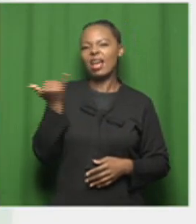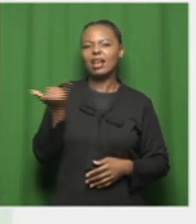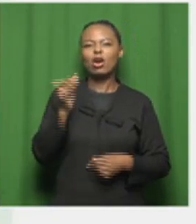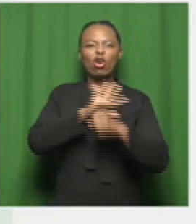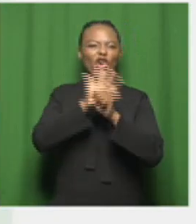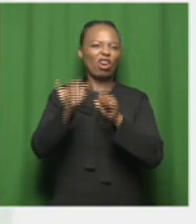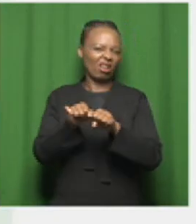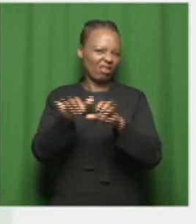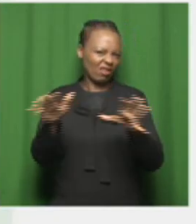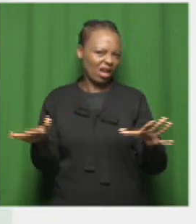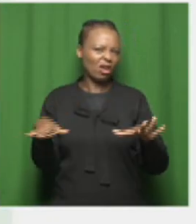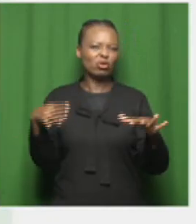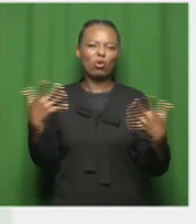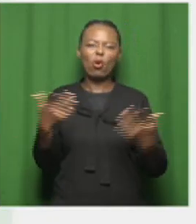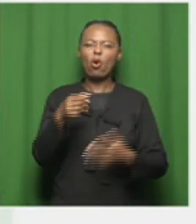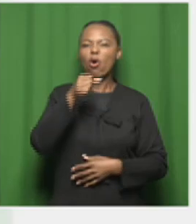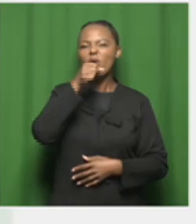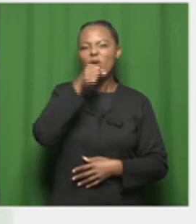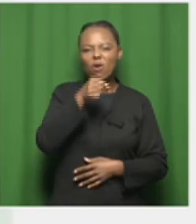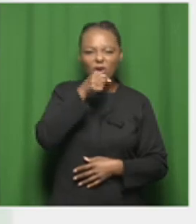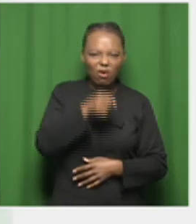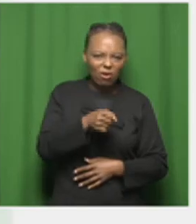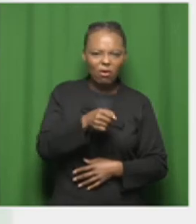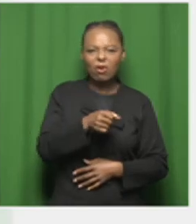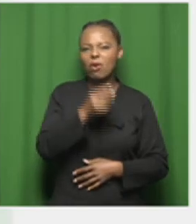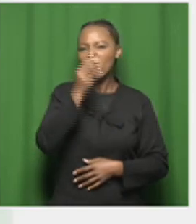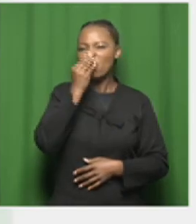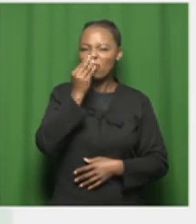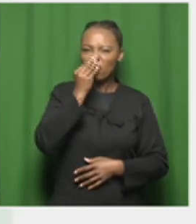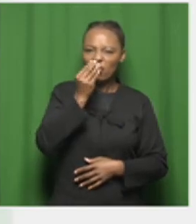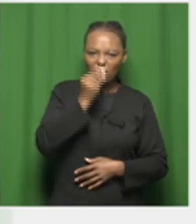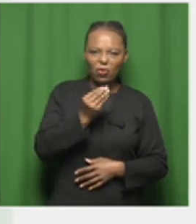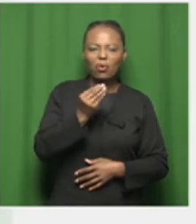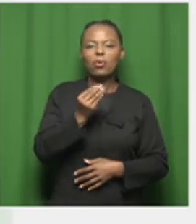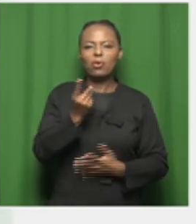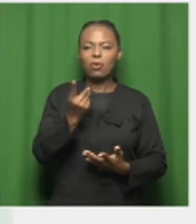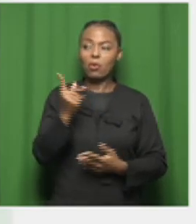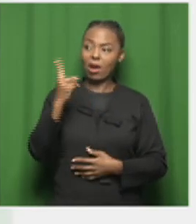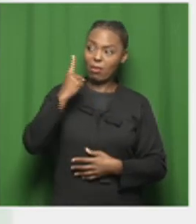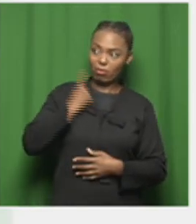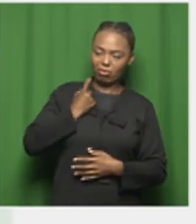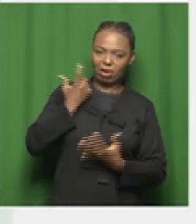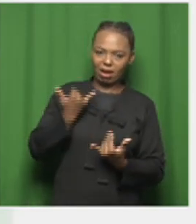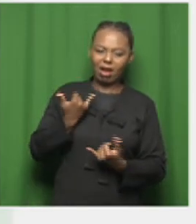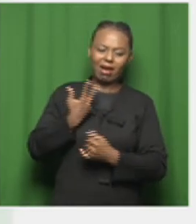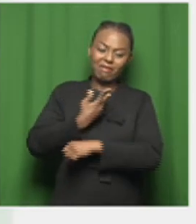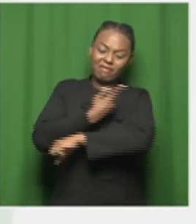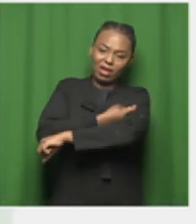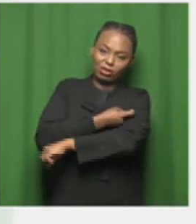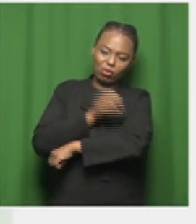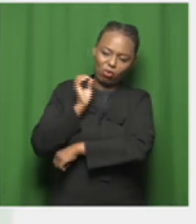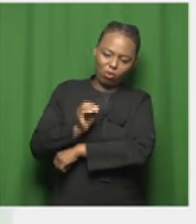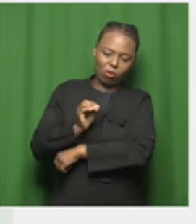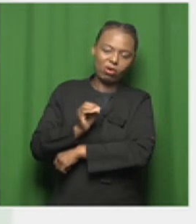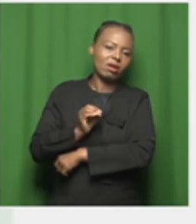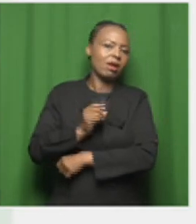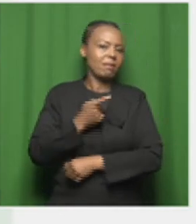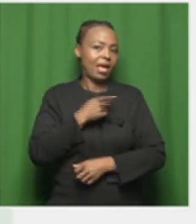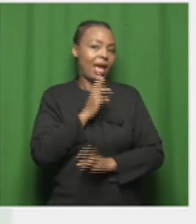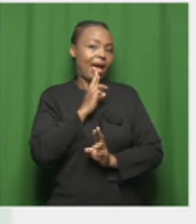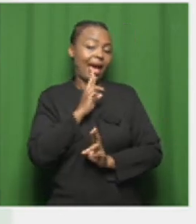And is there a vaccine? And the answer is that no, there is not yet a